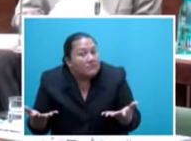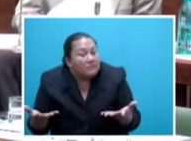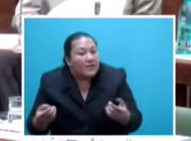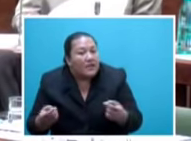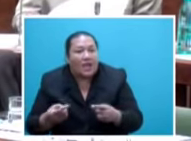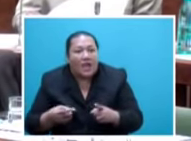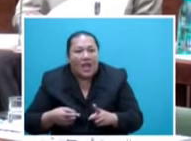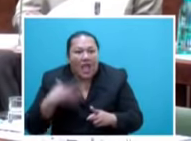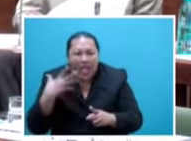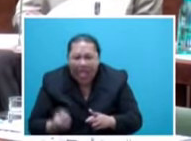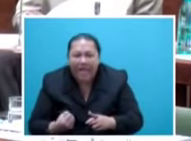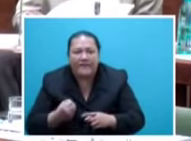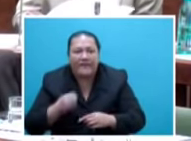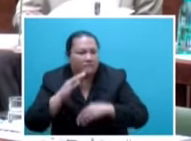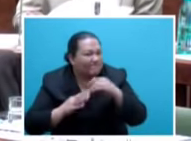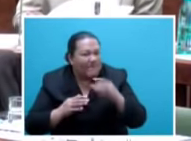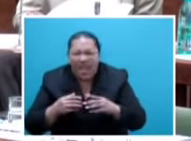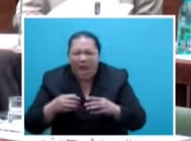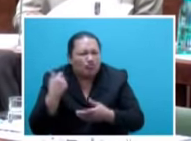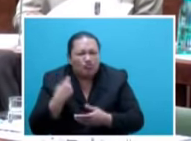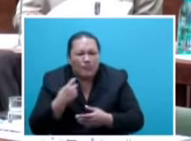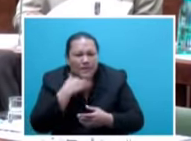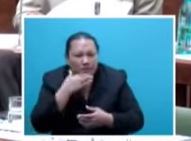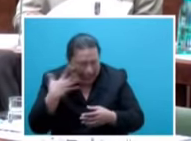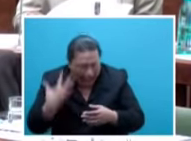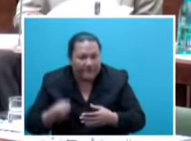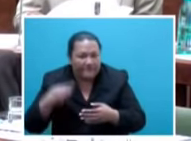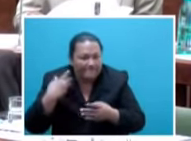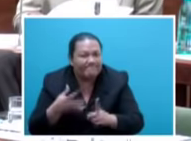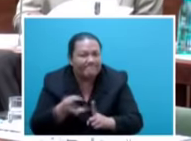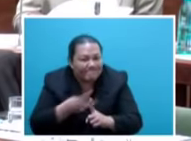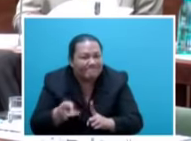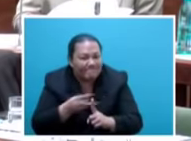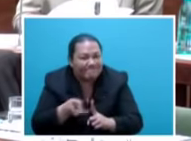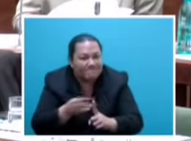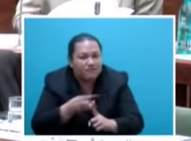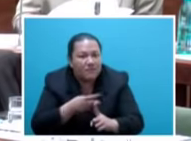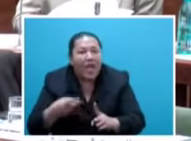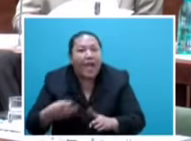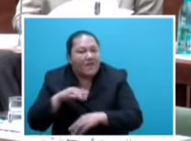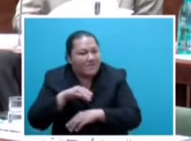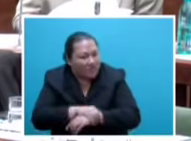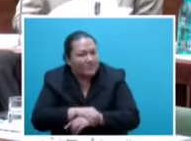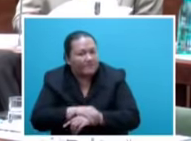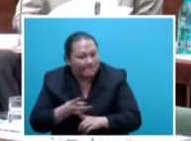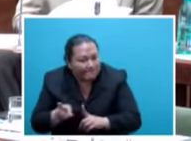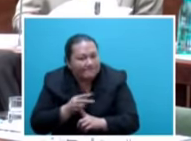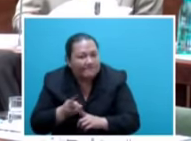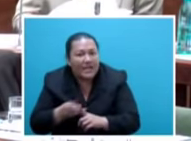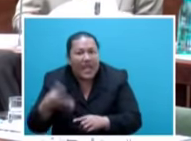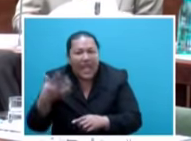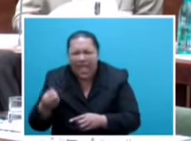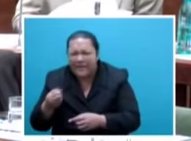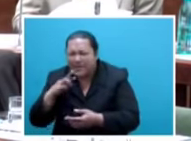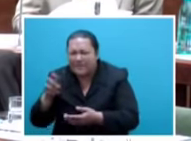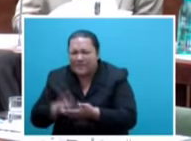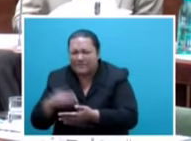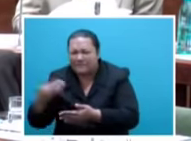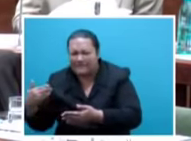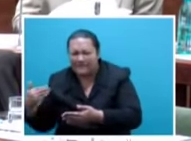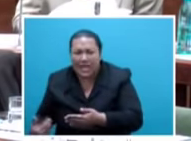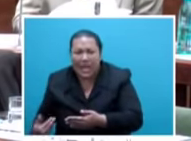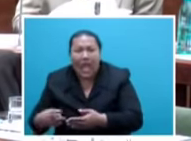and other forms of physical and sexual violence by uniformed officers. The recent media report of a young man in Navua who was burnt